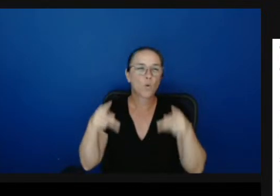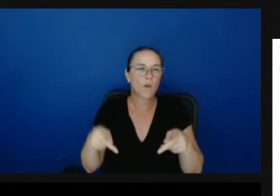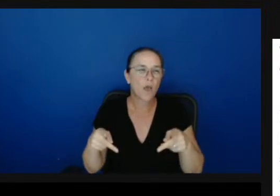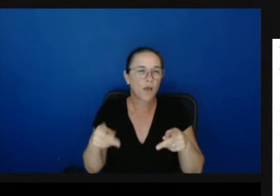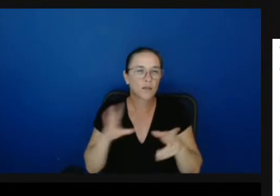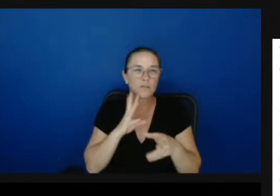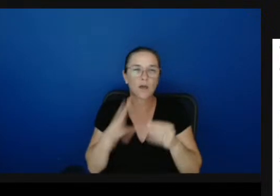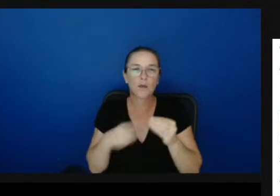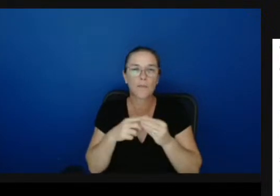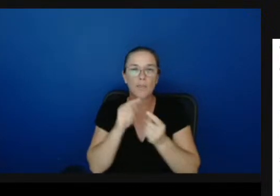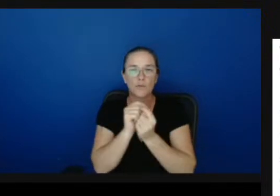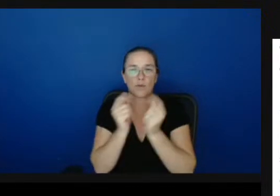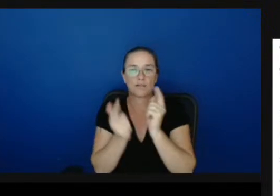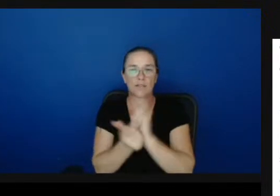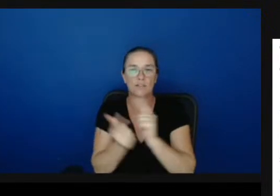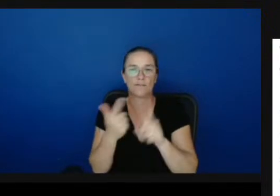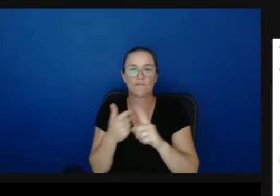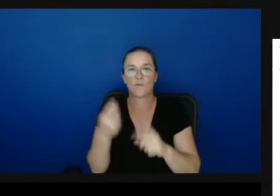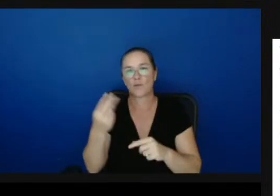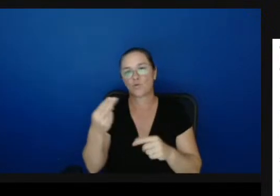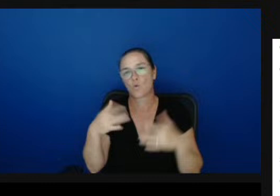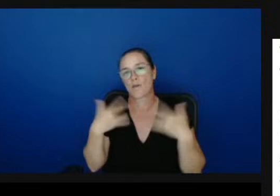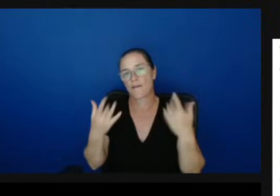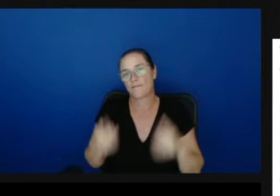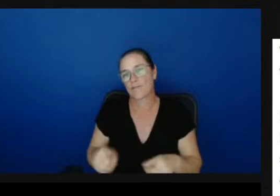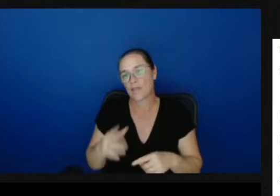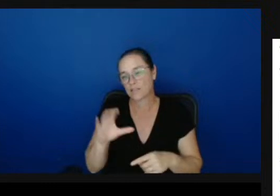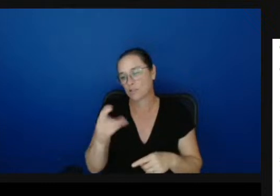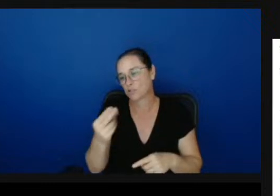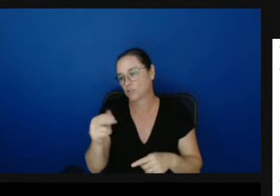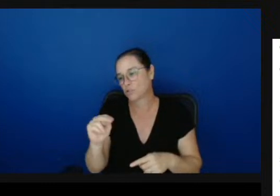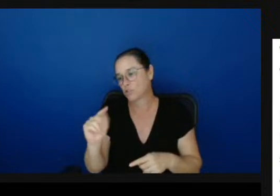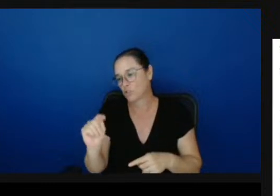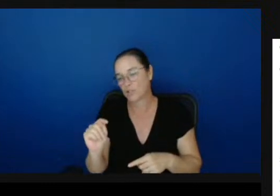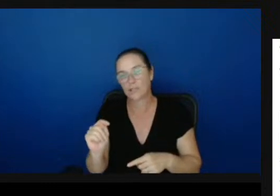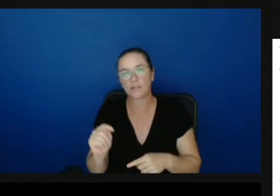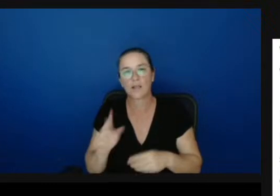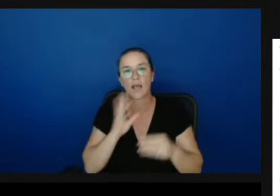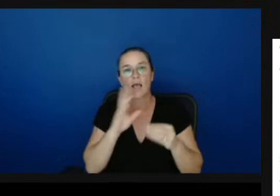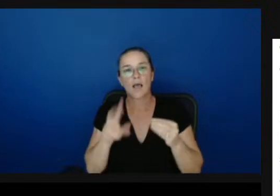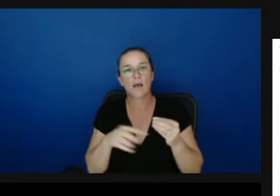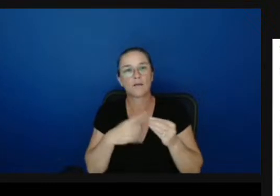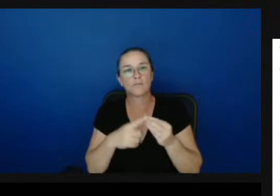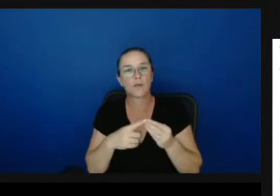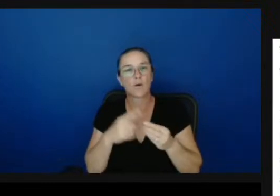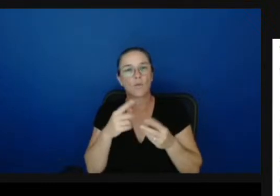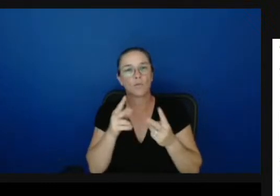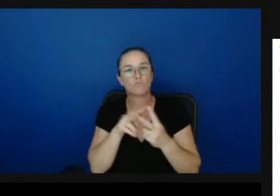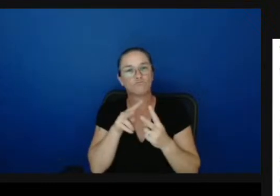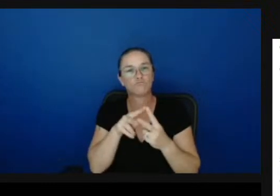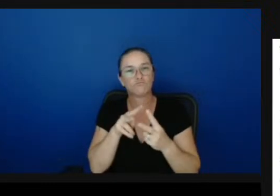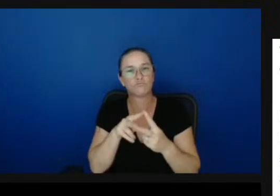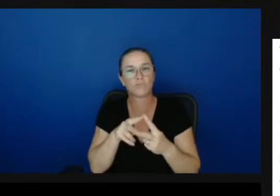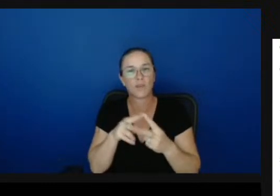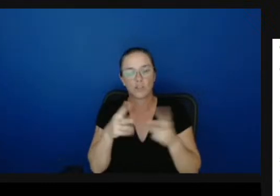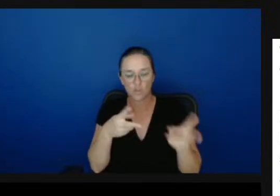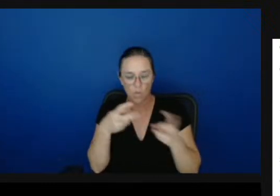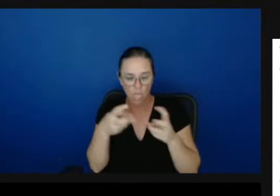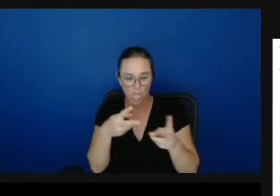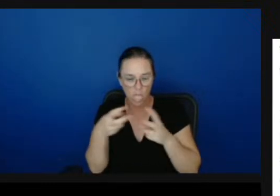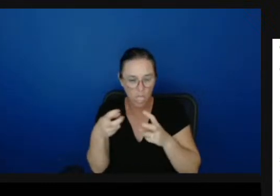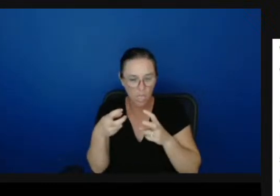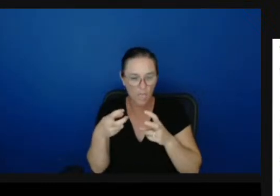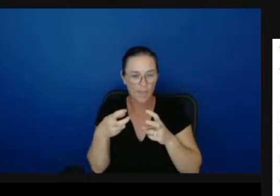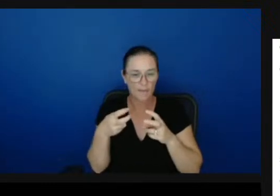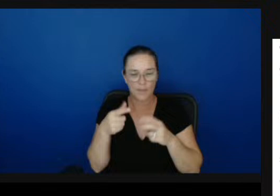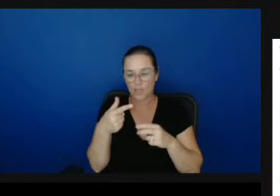translations of historic events and the chants of Pele Hiaka to extract geologic information and extract